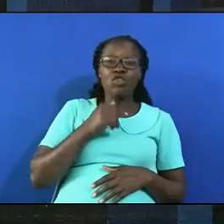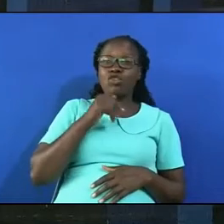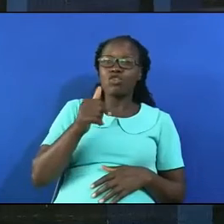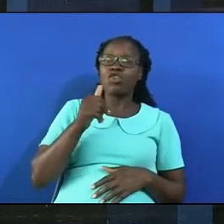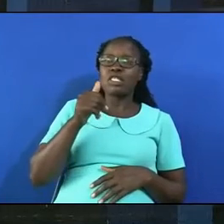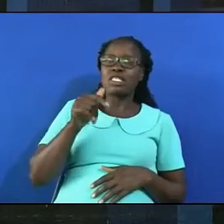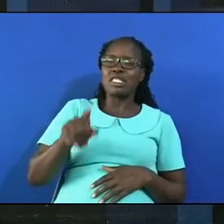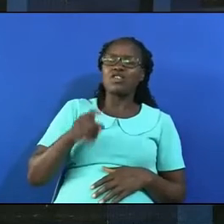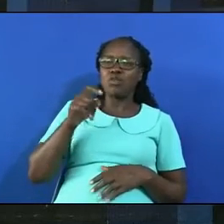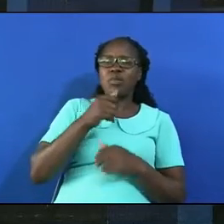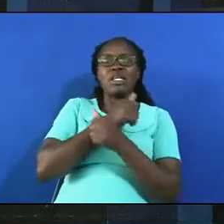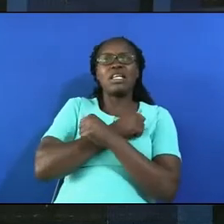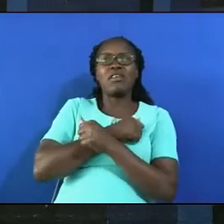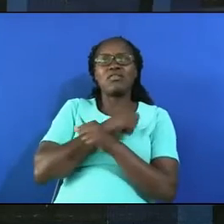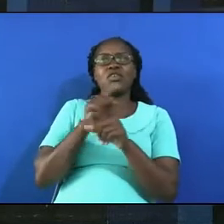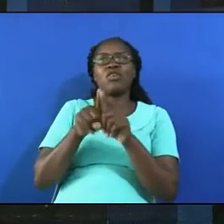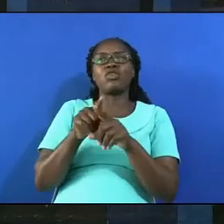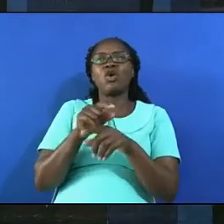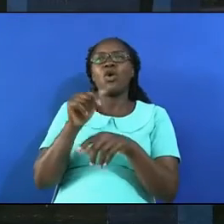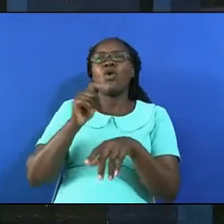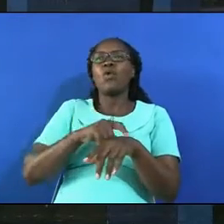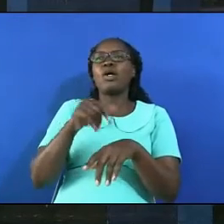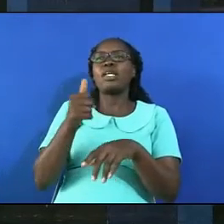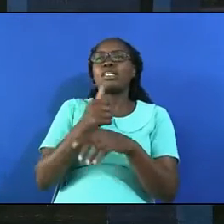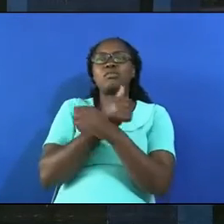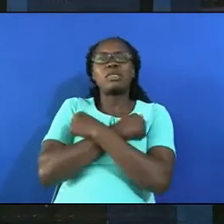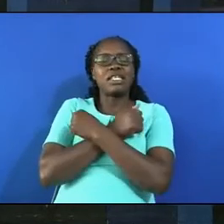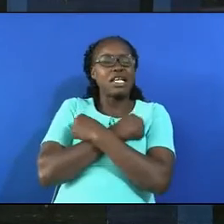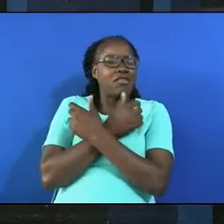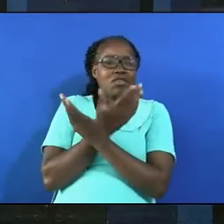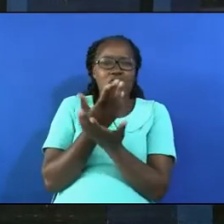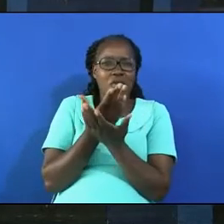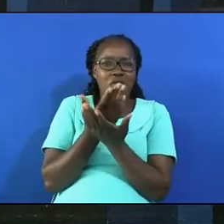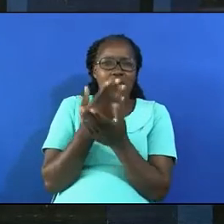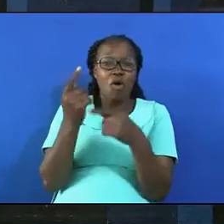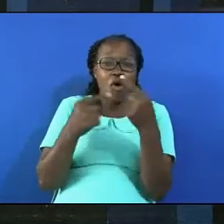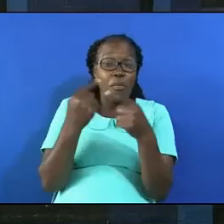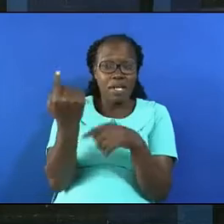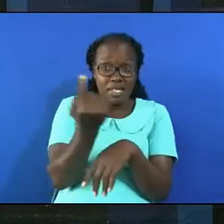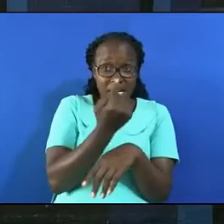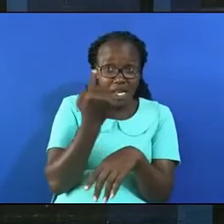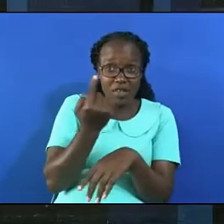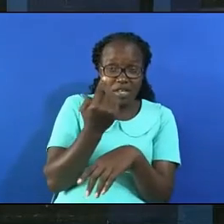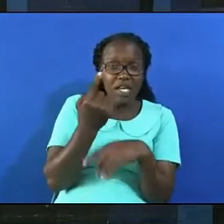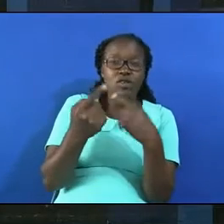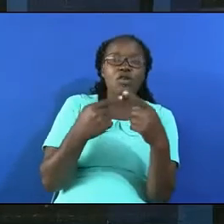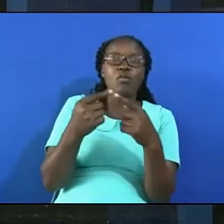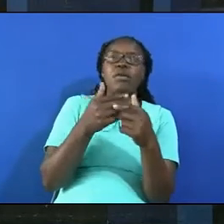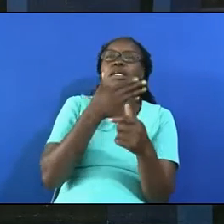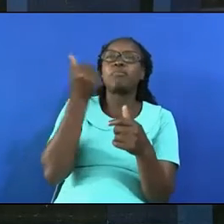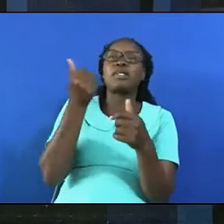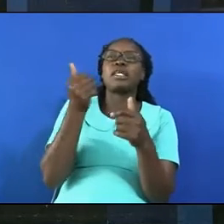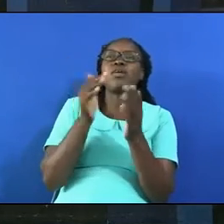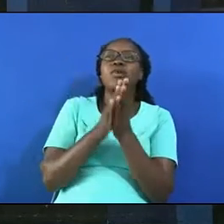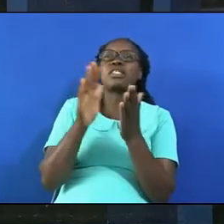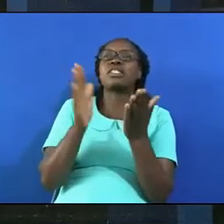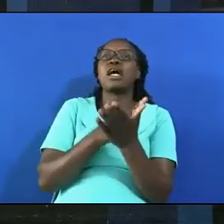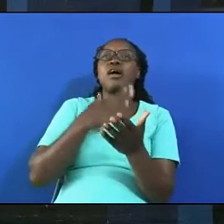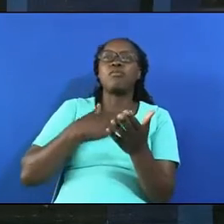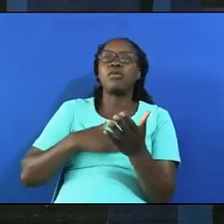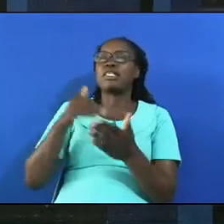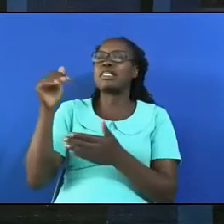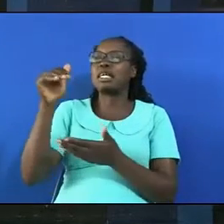to be loved. Even when everyone else is being loved, operate alone and you will operate better with somebody